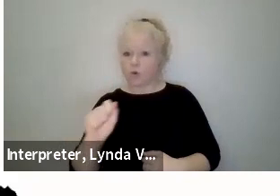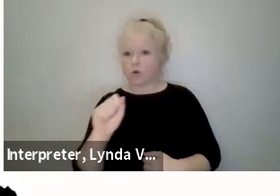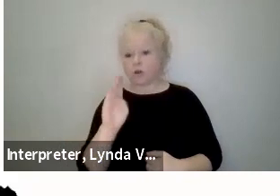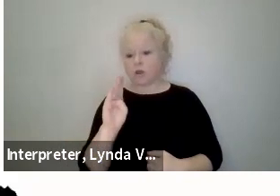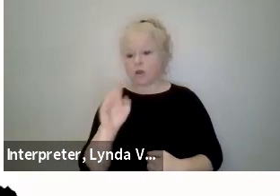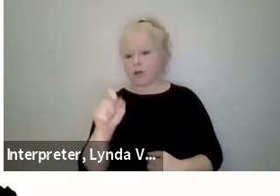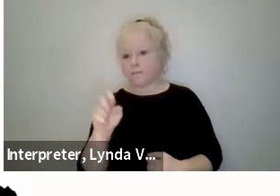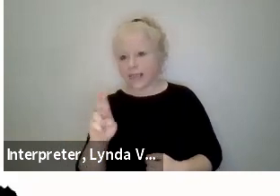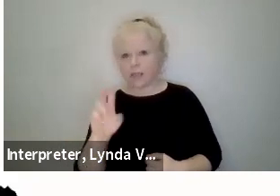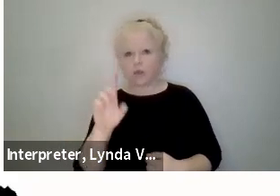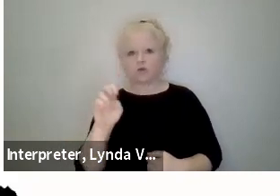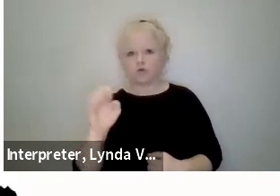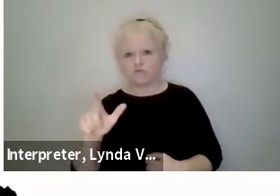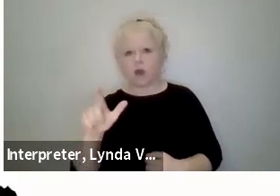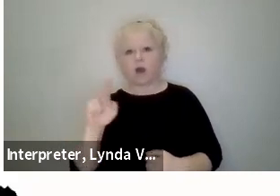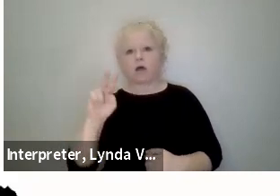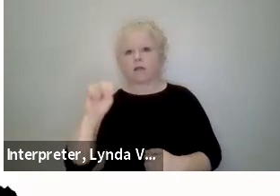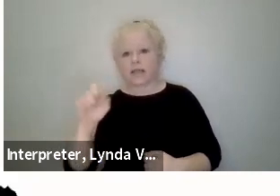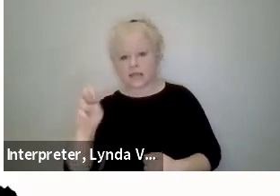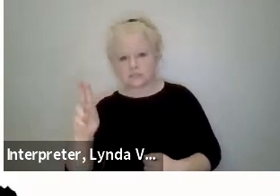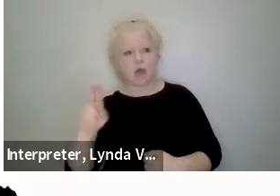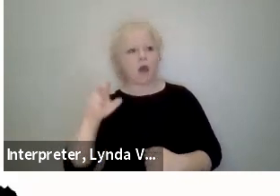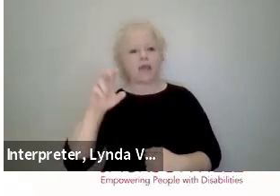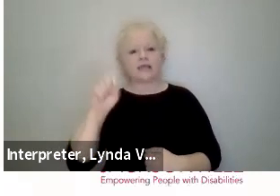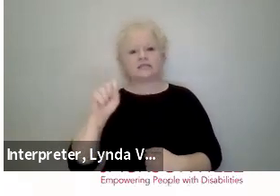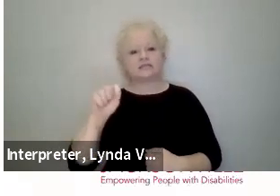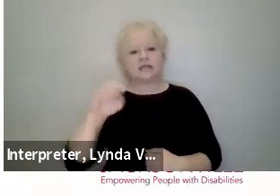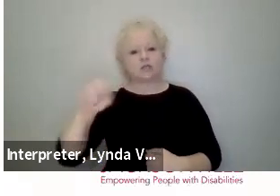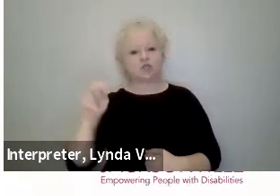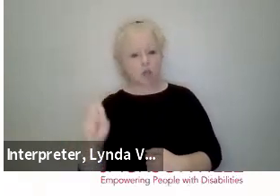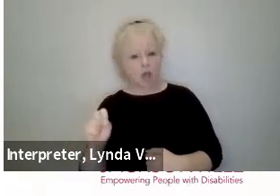Clay, Duval, Nassau, and St. Johns counties.